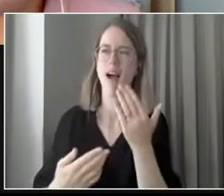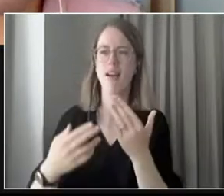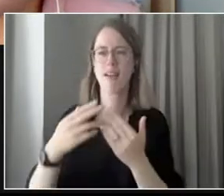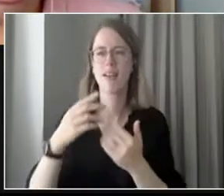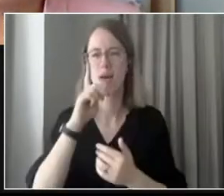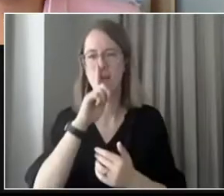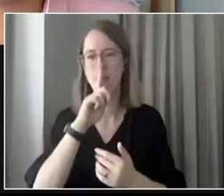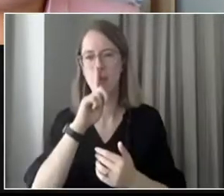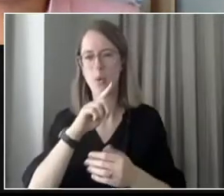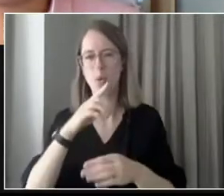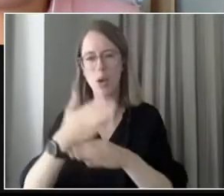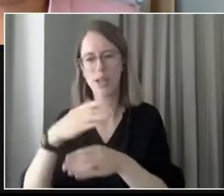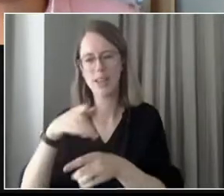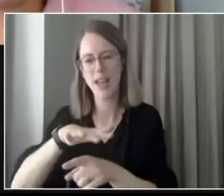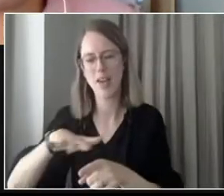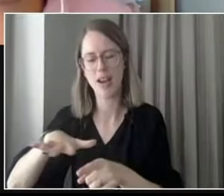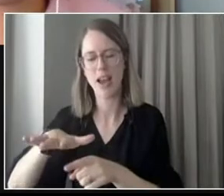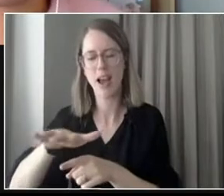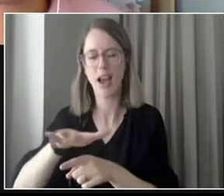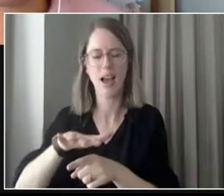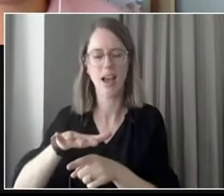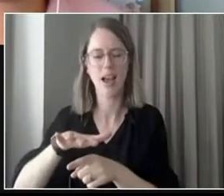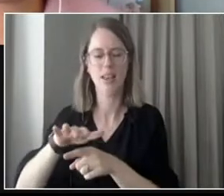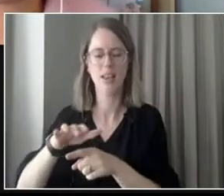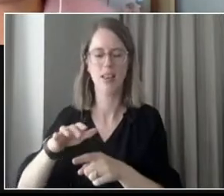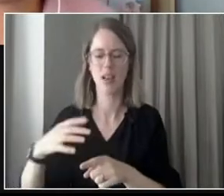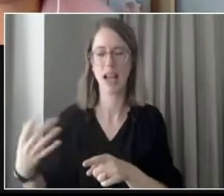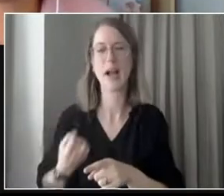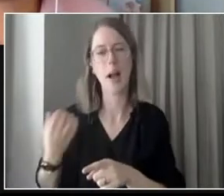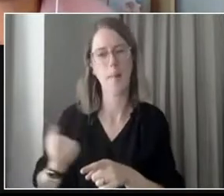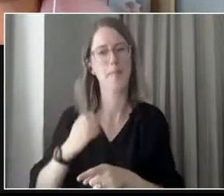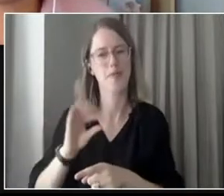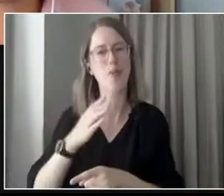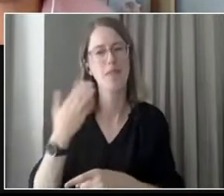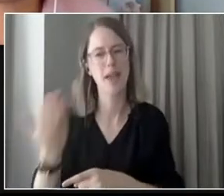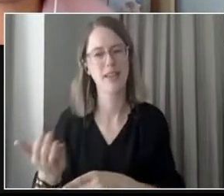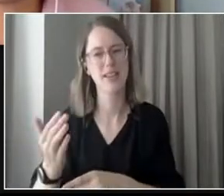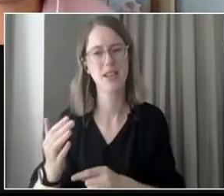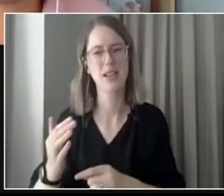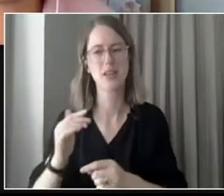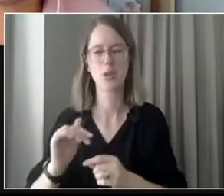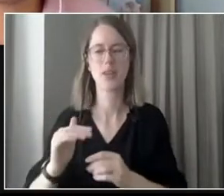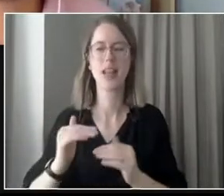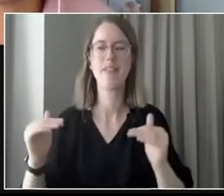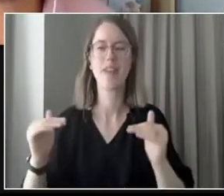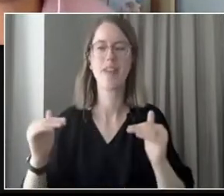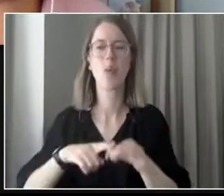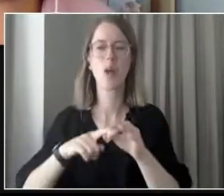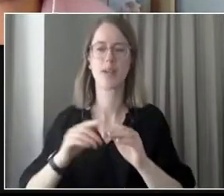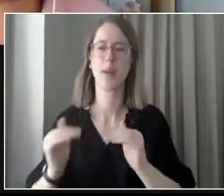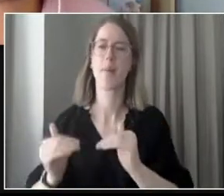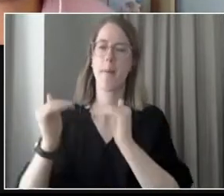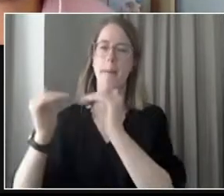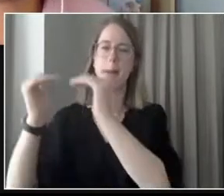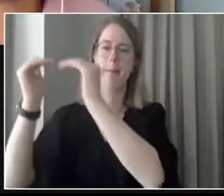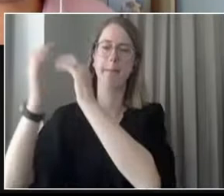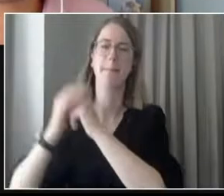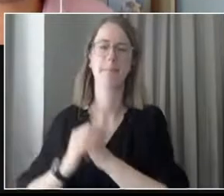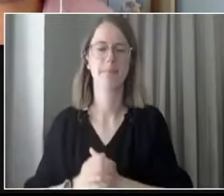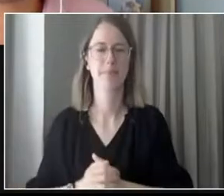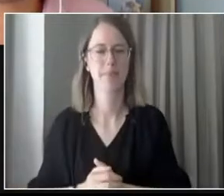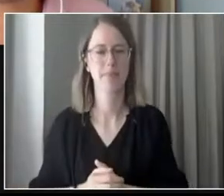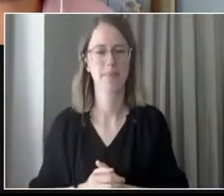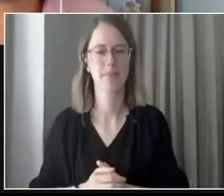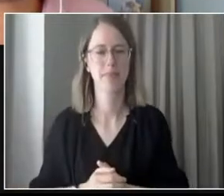it. And so the level, the standard, the professionalism, whatever, has gone up and up and up. But that doesn't happen